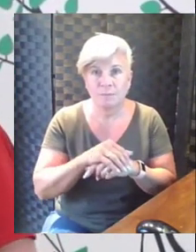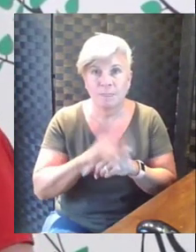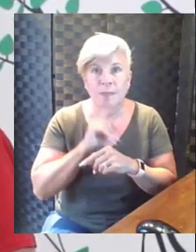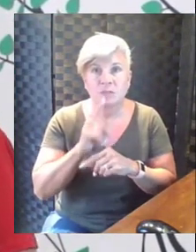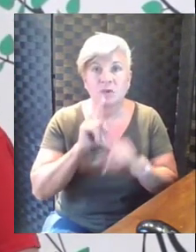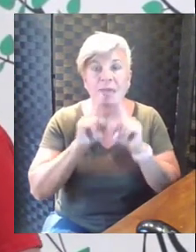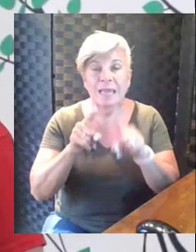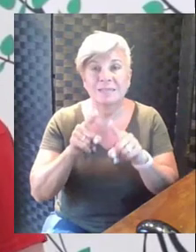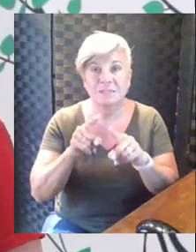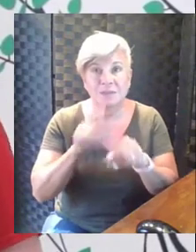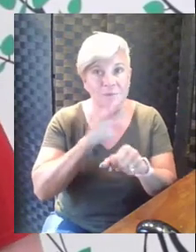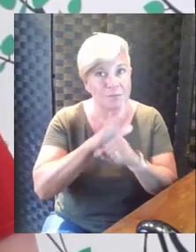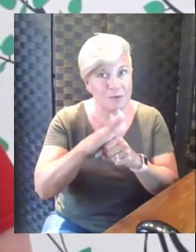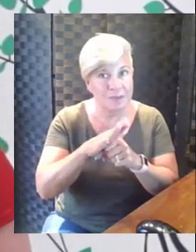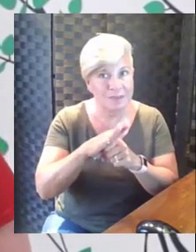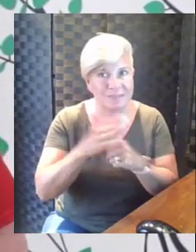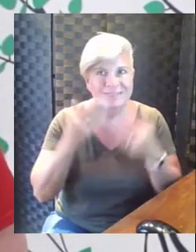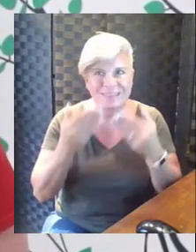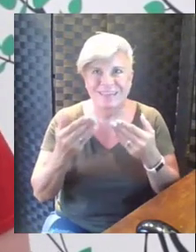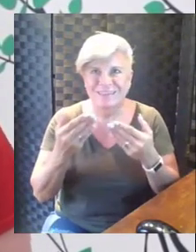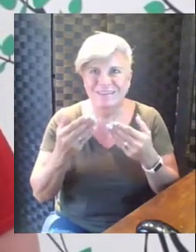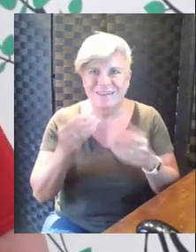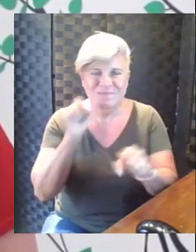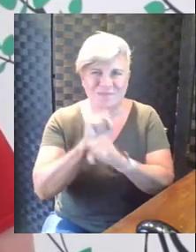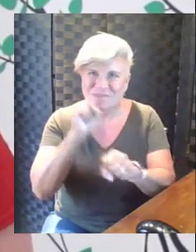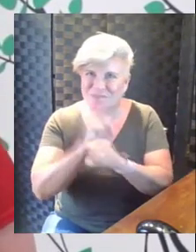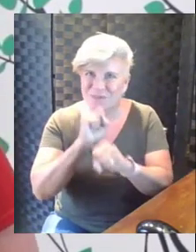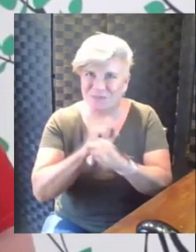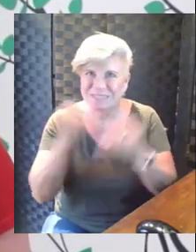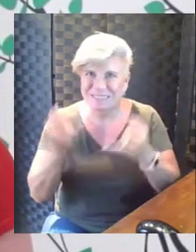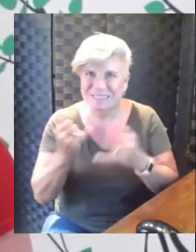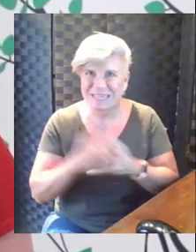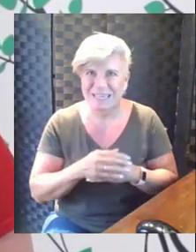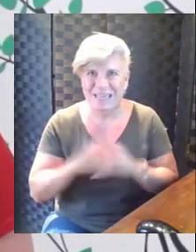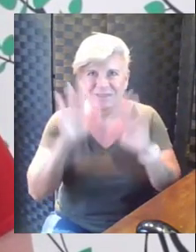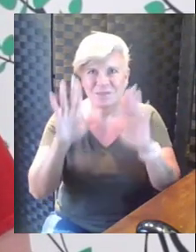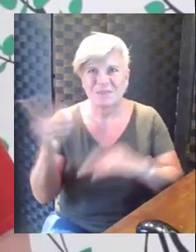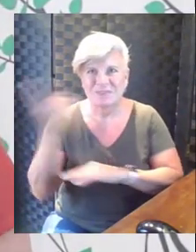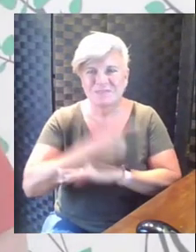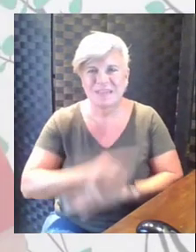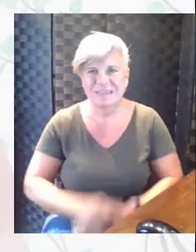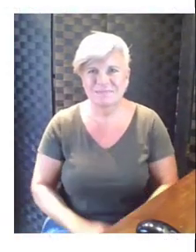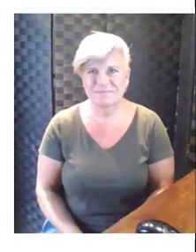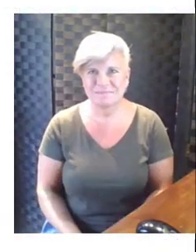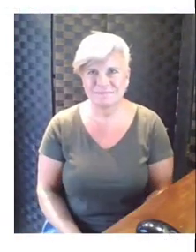Make sure your answer is complete. Thank you for your hard work today, and you guys have a good day.